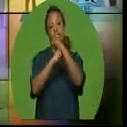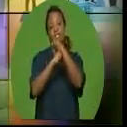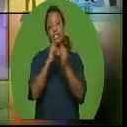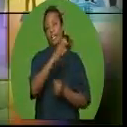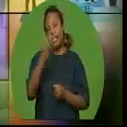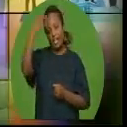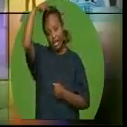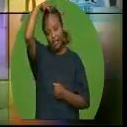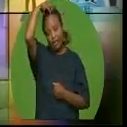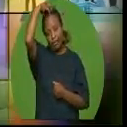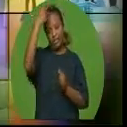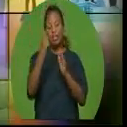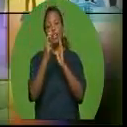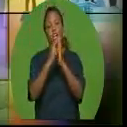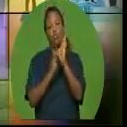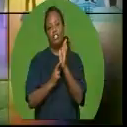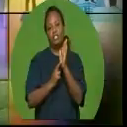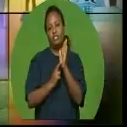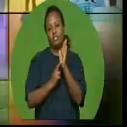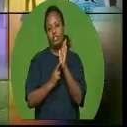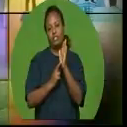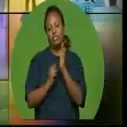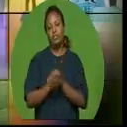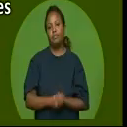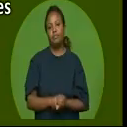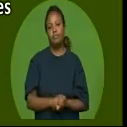subsidies and government regulations.